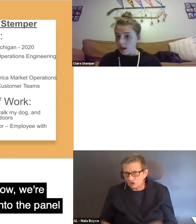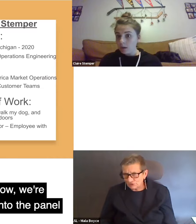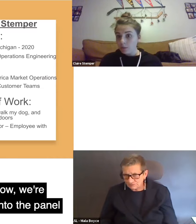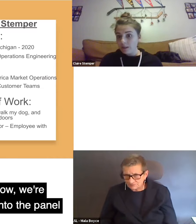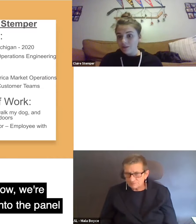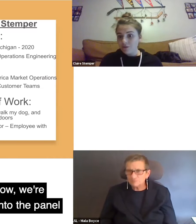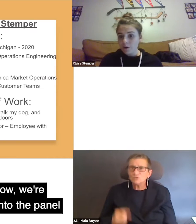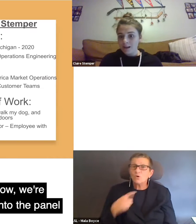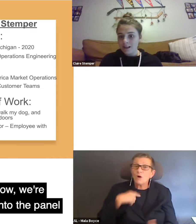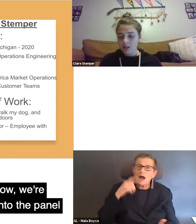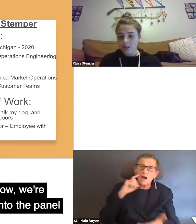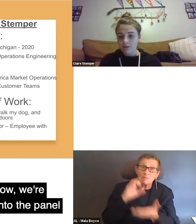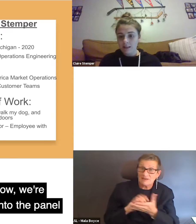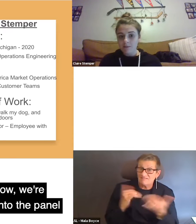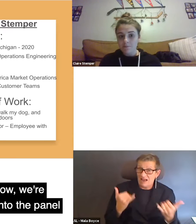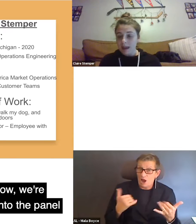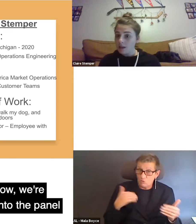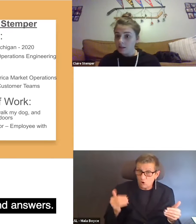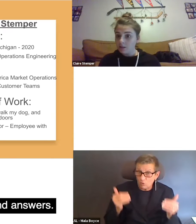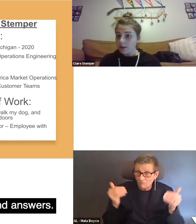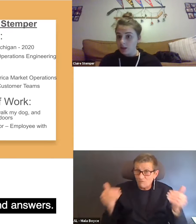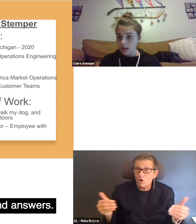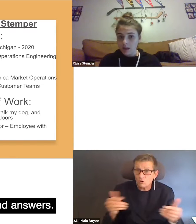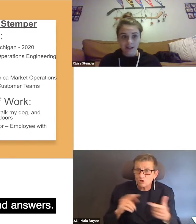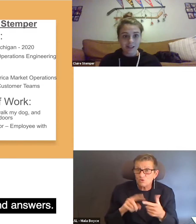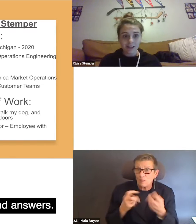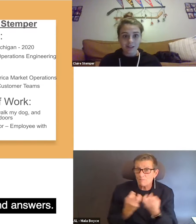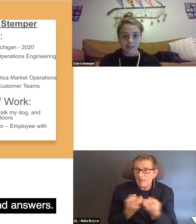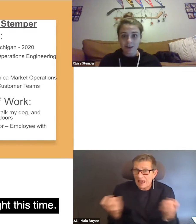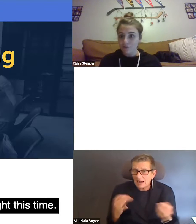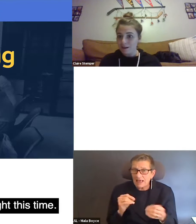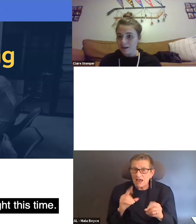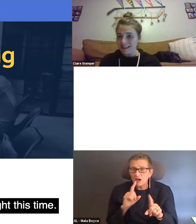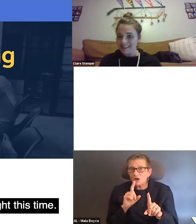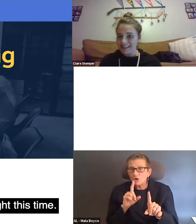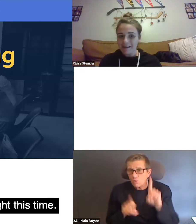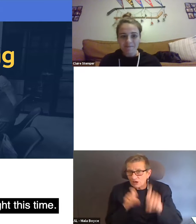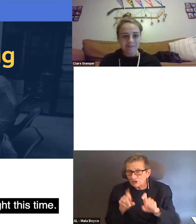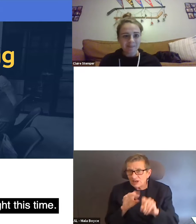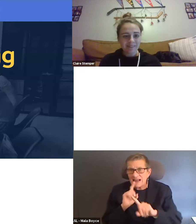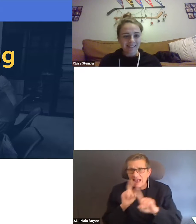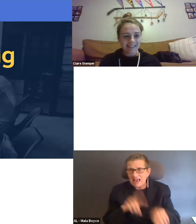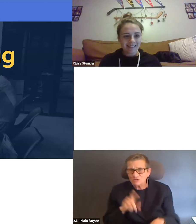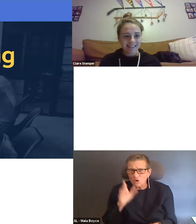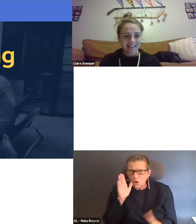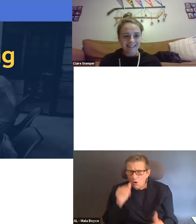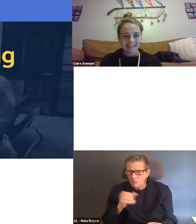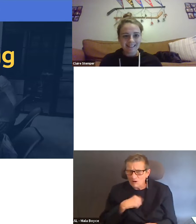believe now we're moving forward into the panel and question and answers. Hopefully I'm right this time.